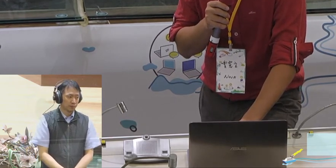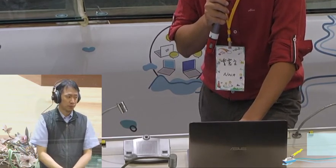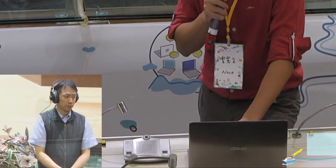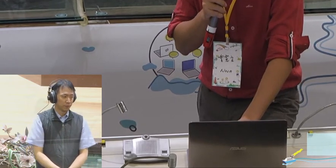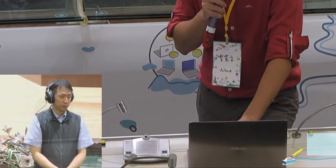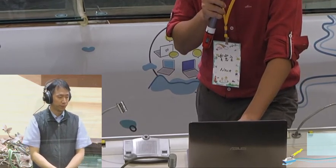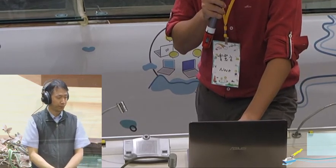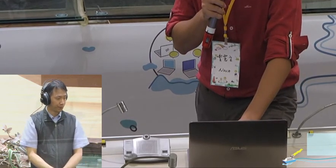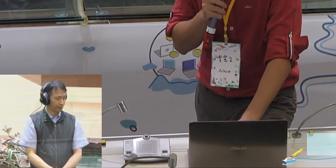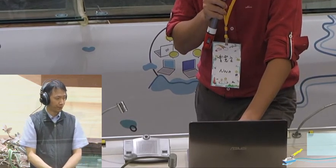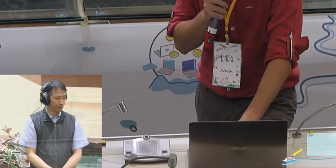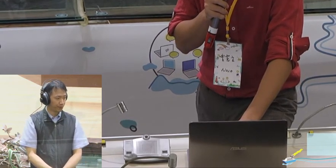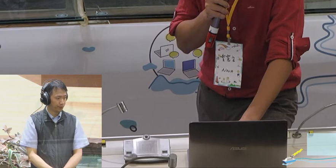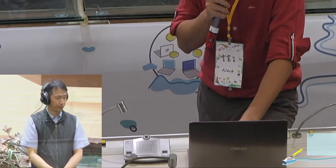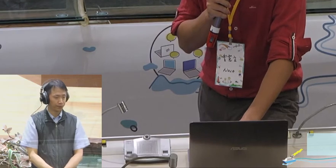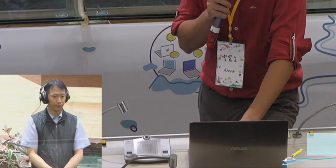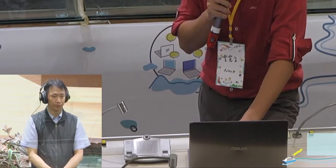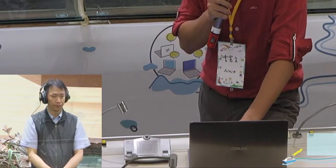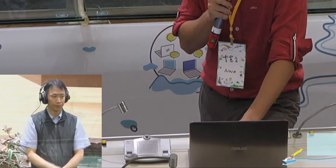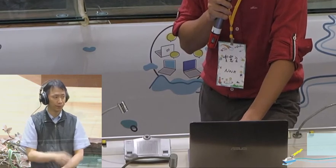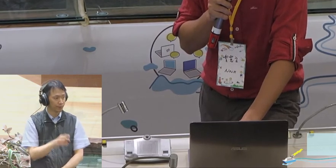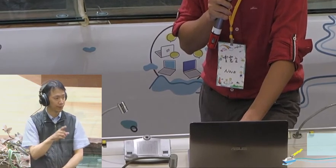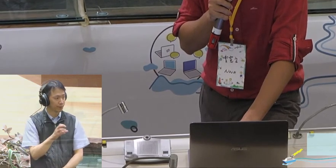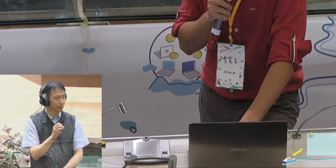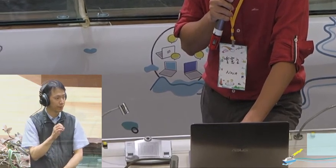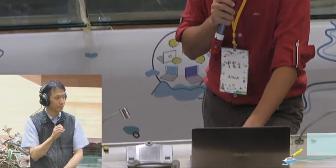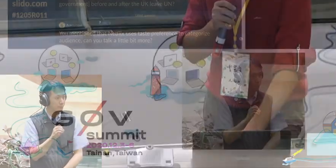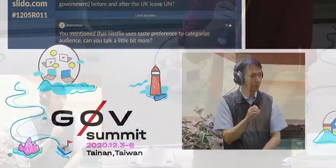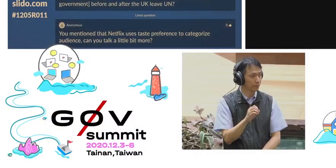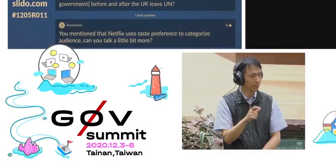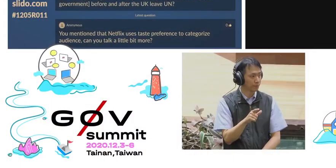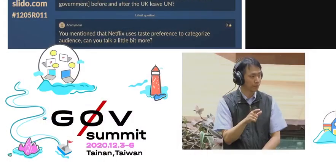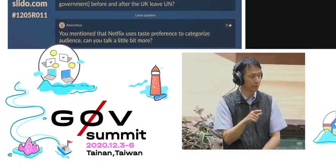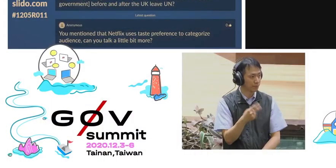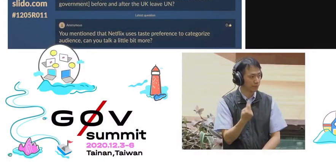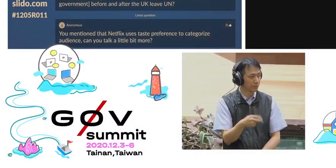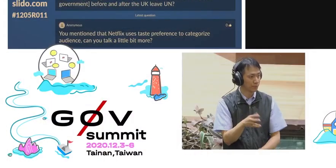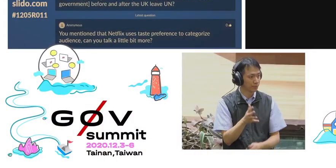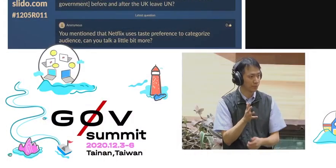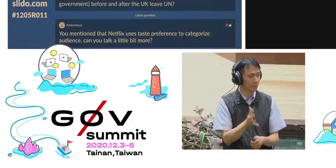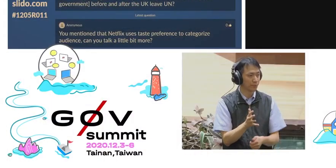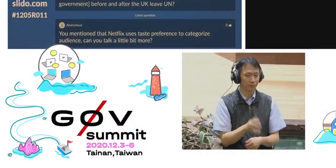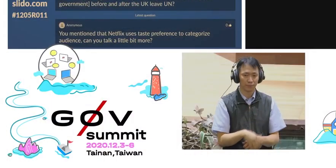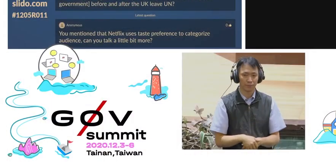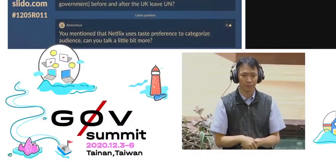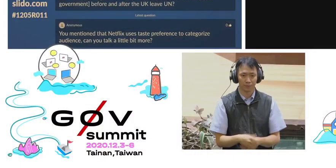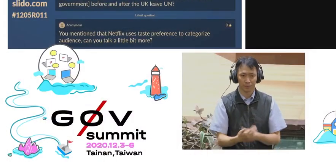Okay. You there? I'm still here. Is this, one more, is this question for me?